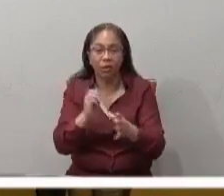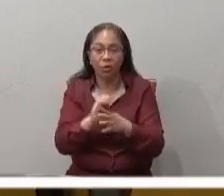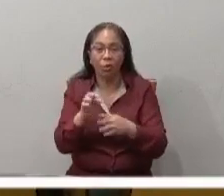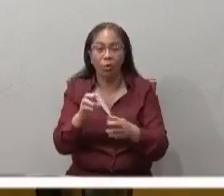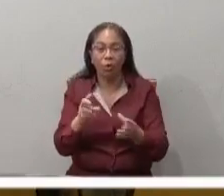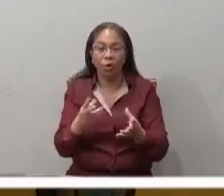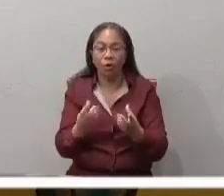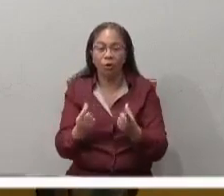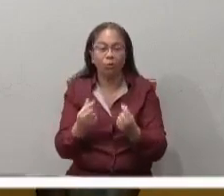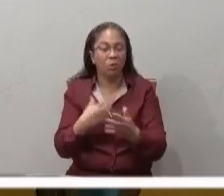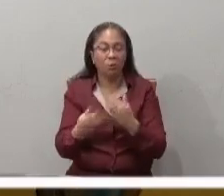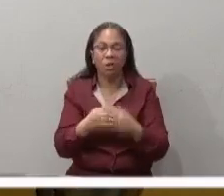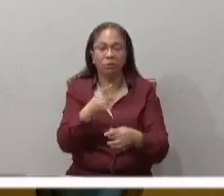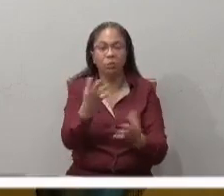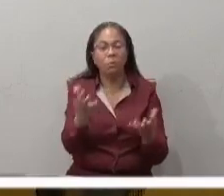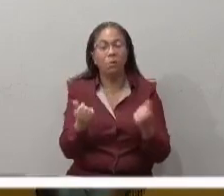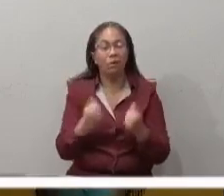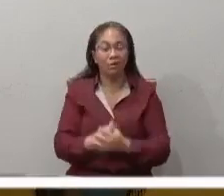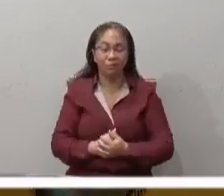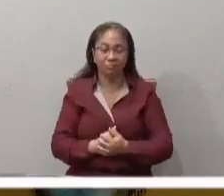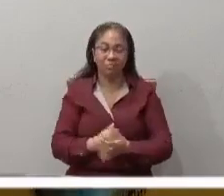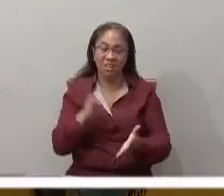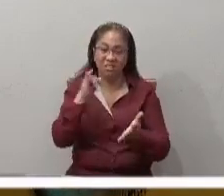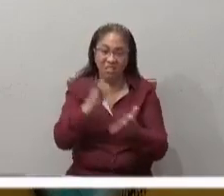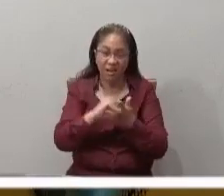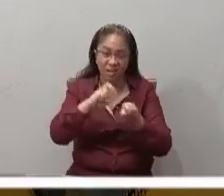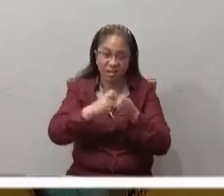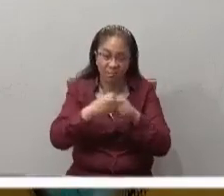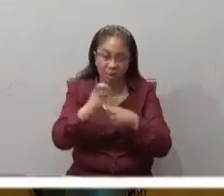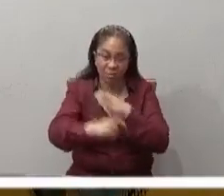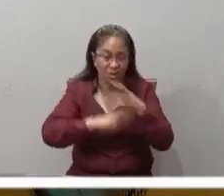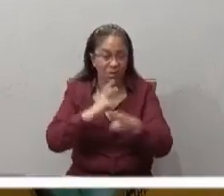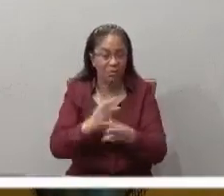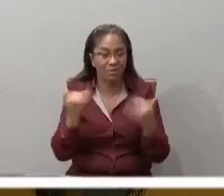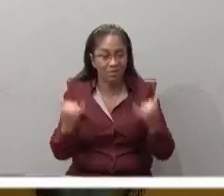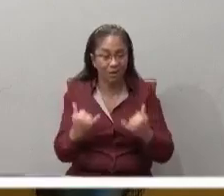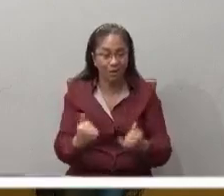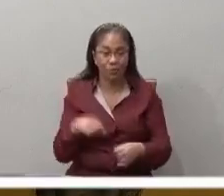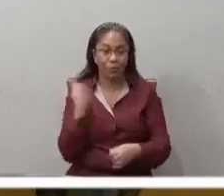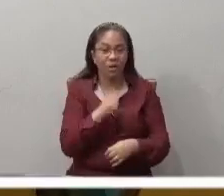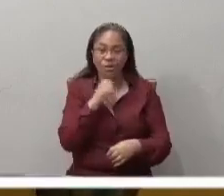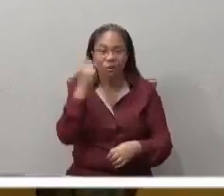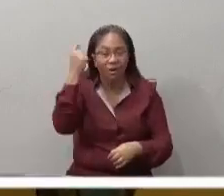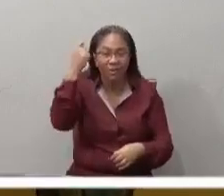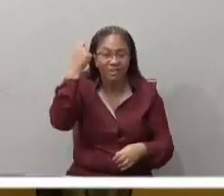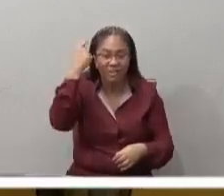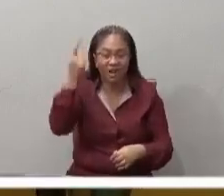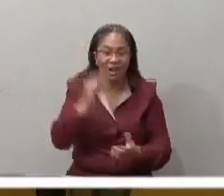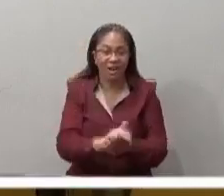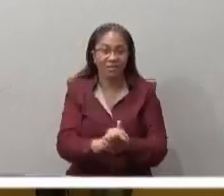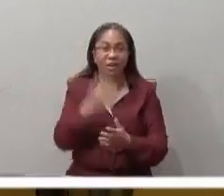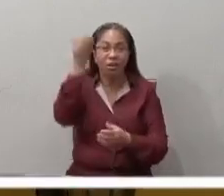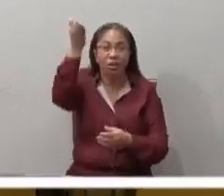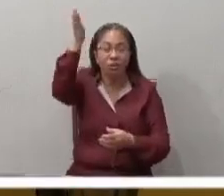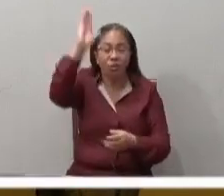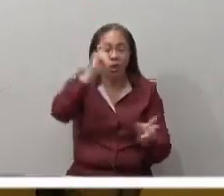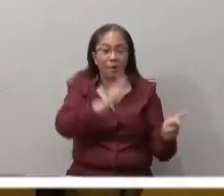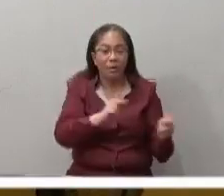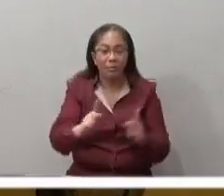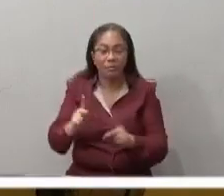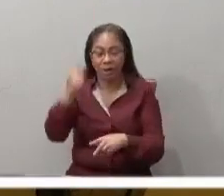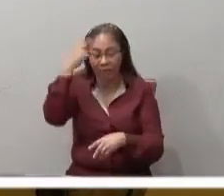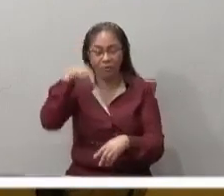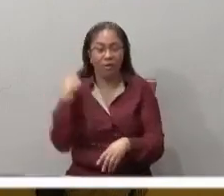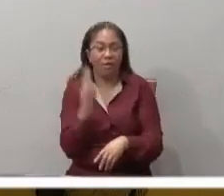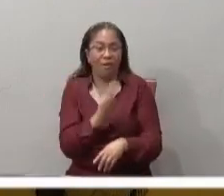And that's the problem with the modern world right now. That we don't understand what it is God has prepared for